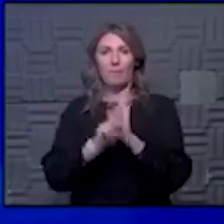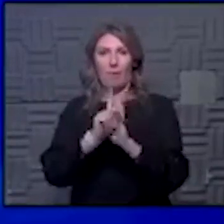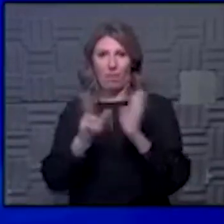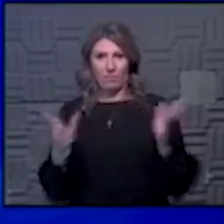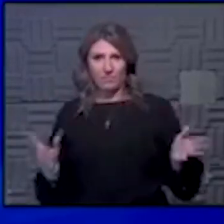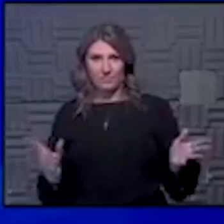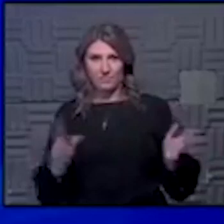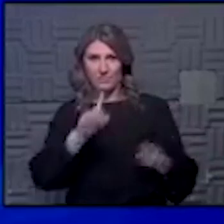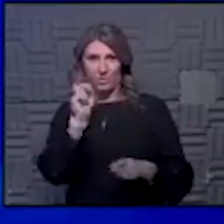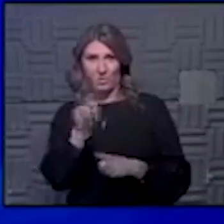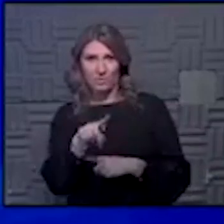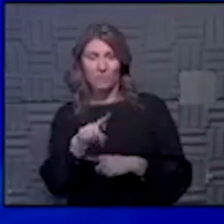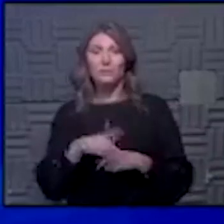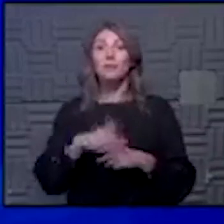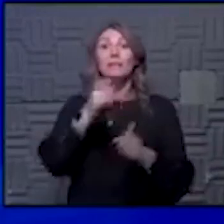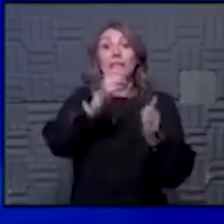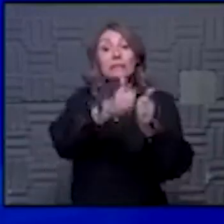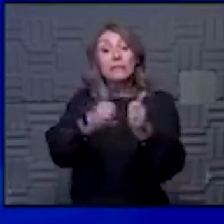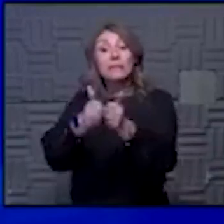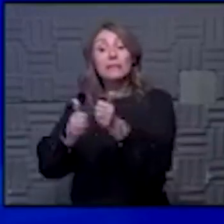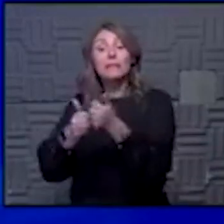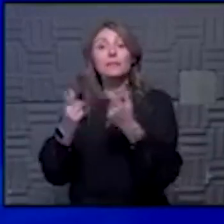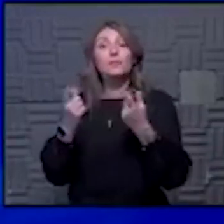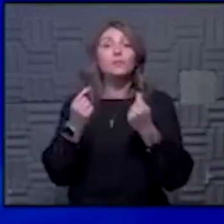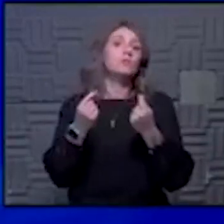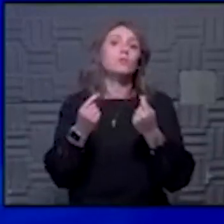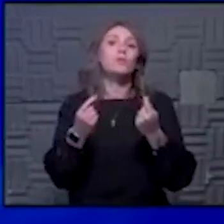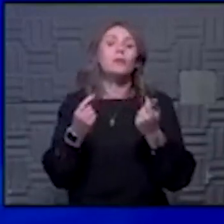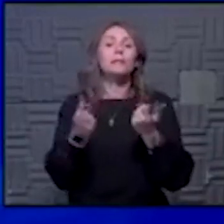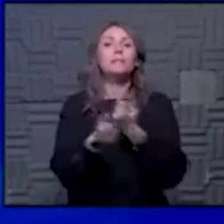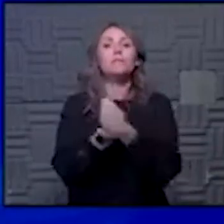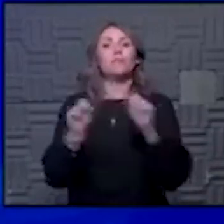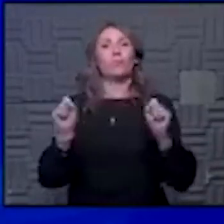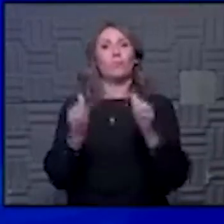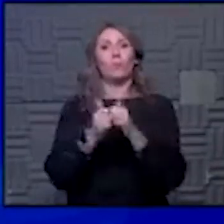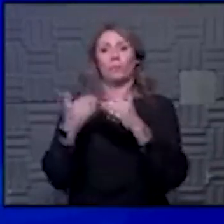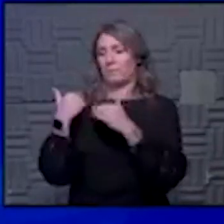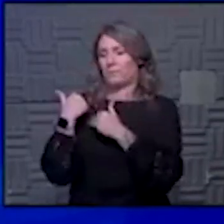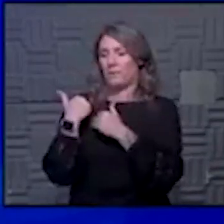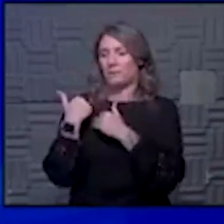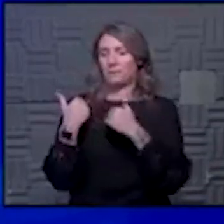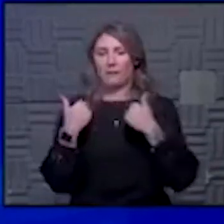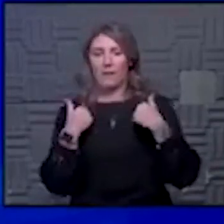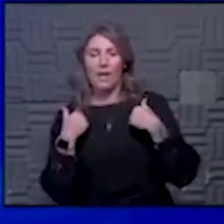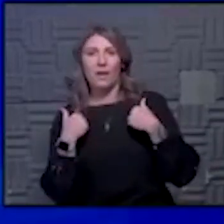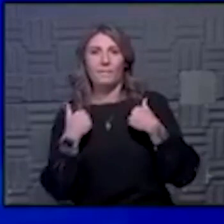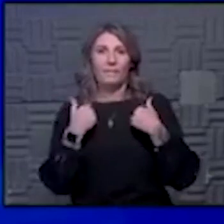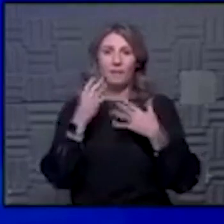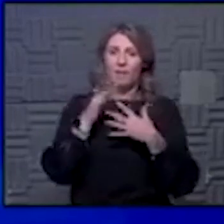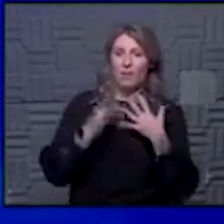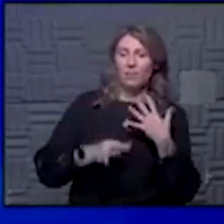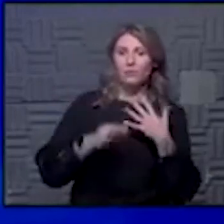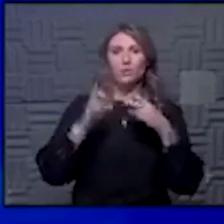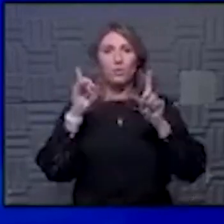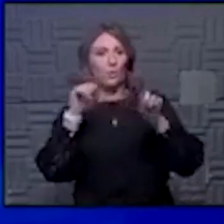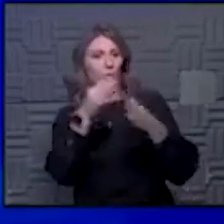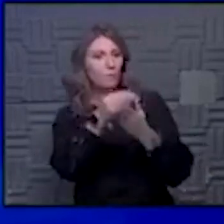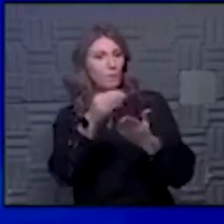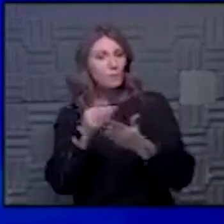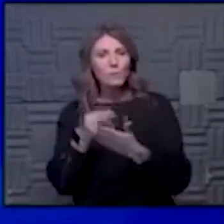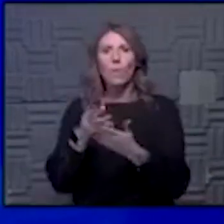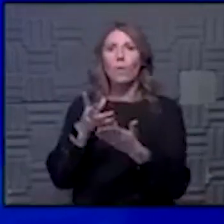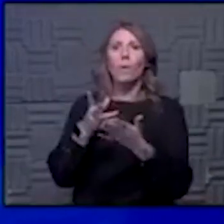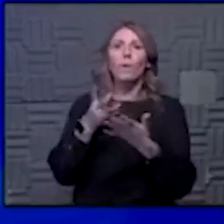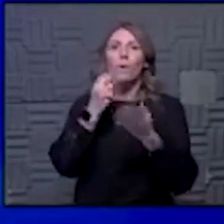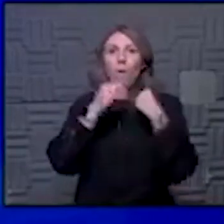What each of us can do is own freedom with responsibility so that we have the freedom to choose to go to the store, to go shopping, the things we want to